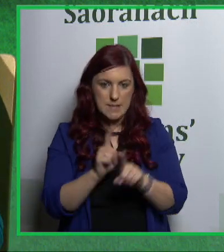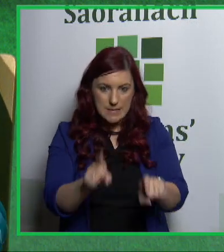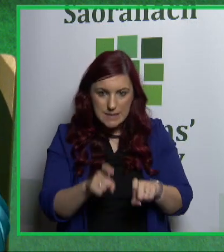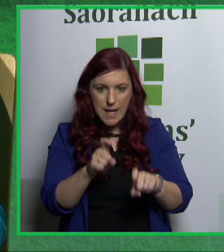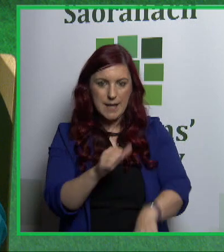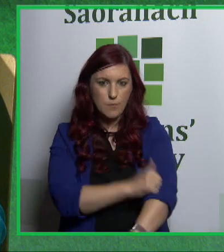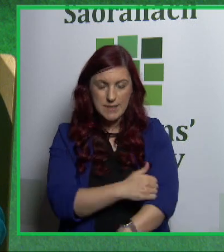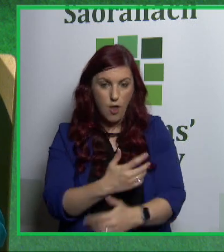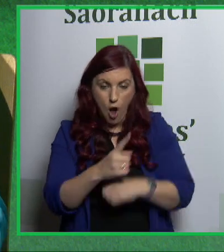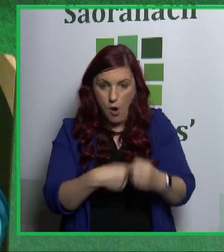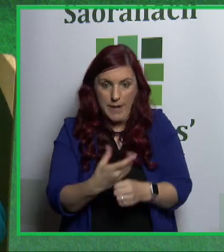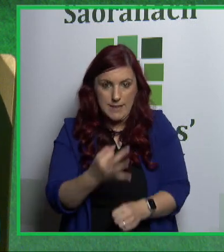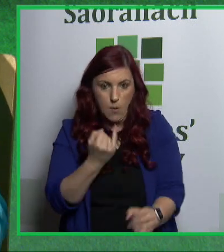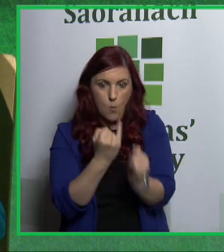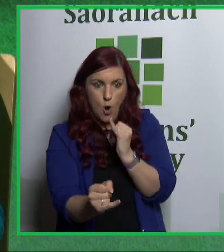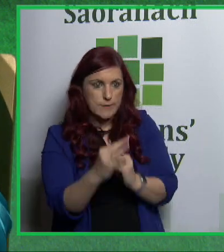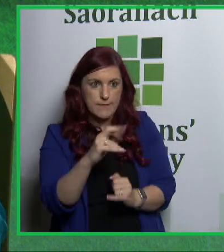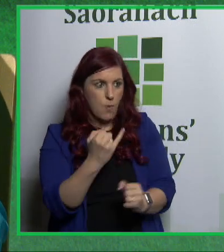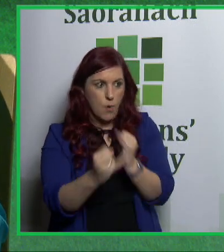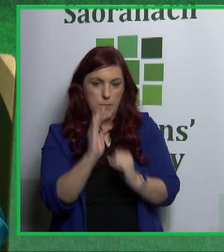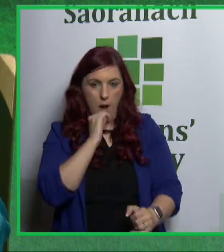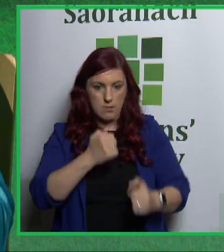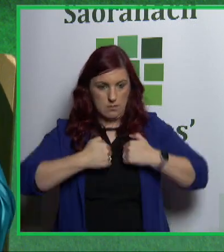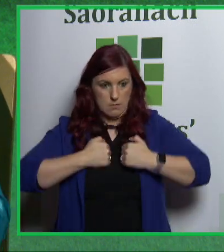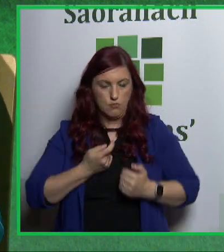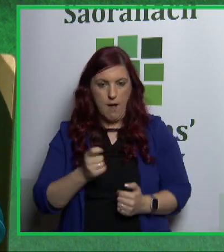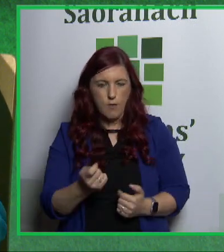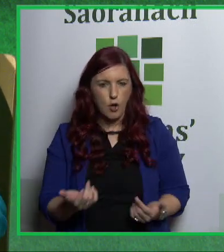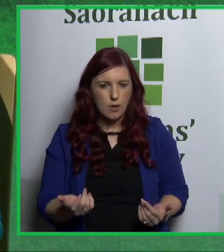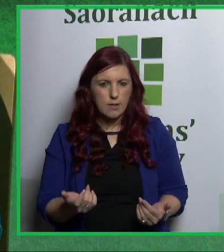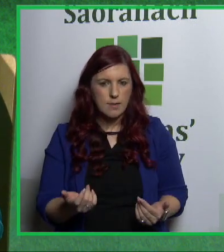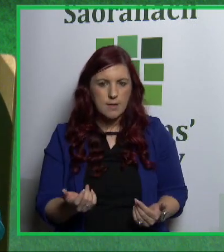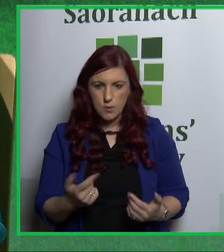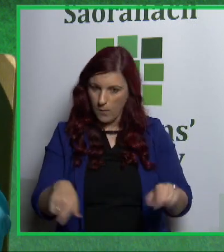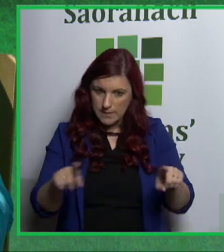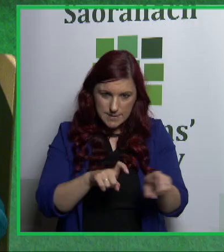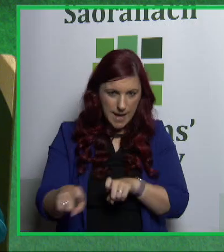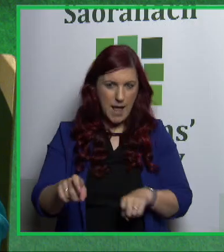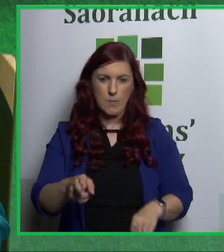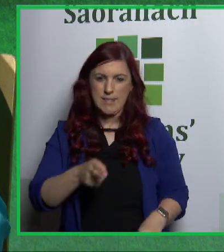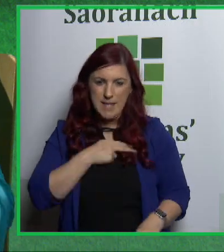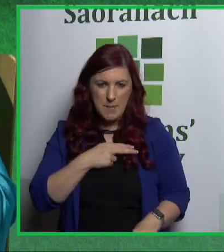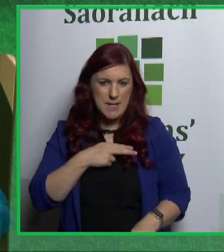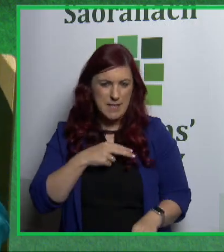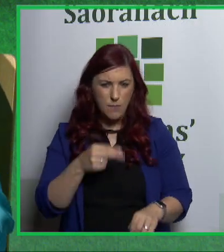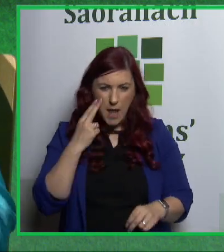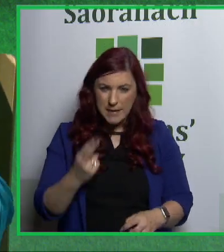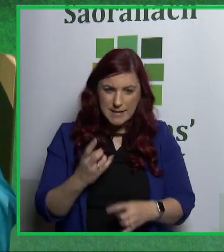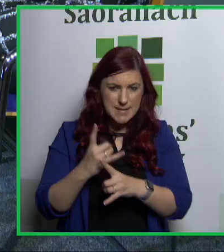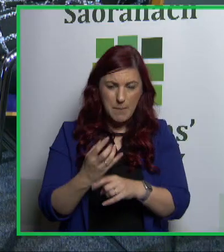my recovery and stuff, and going getting my children back, I was still stigmatised. Kept on saying, I'll